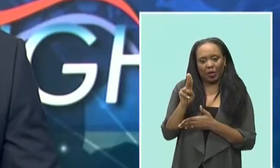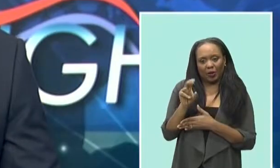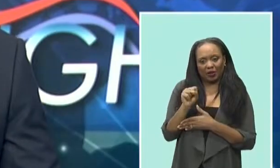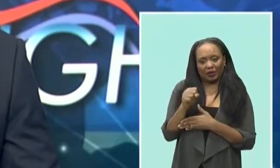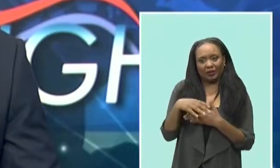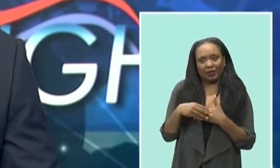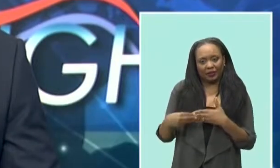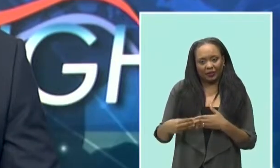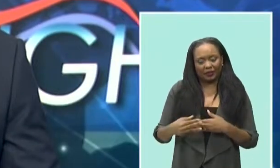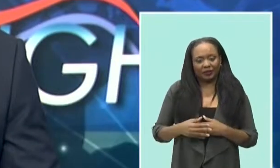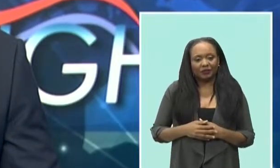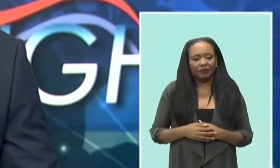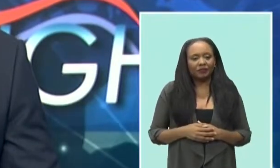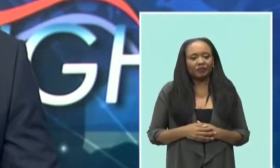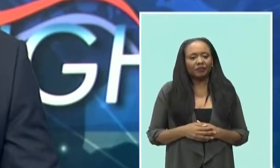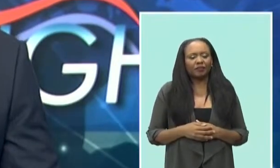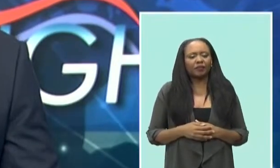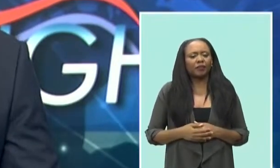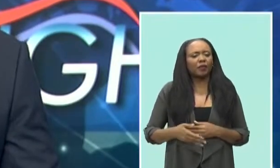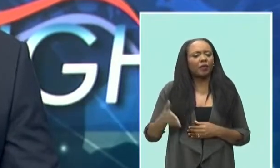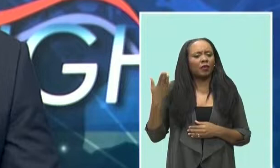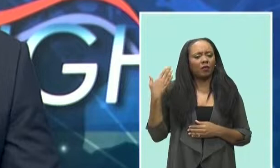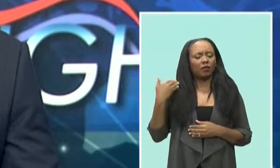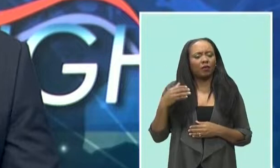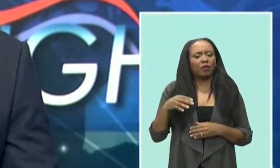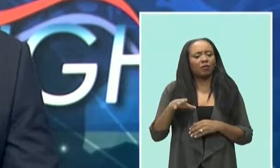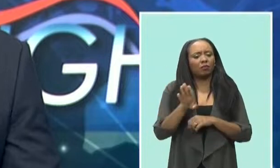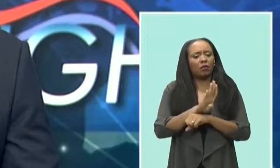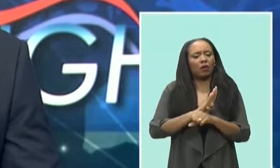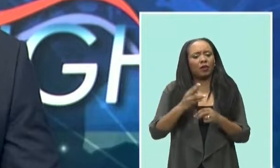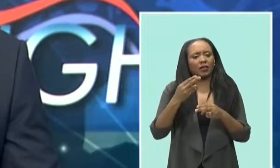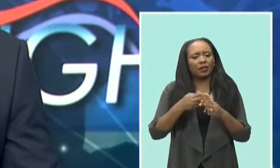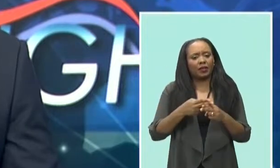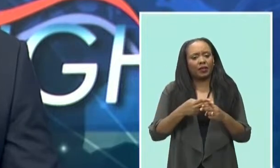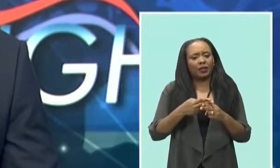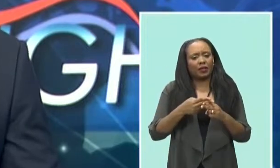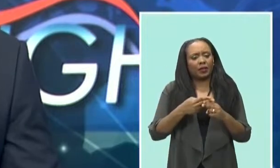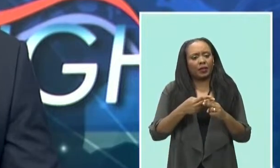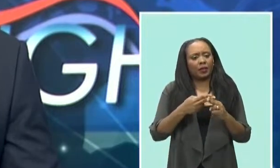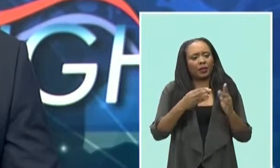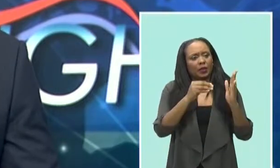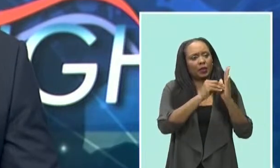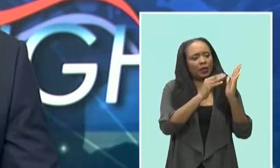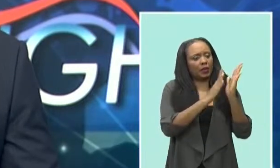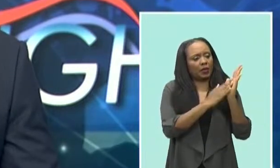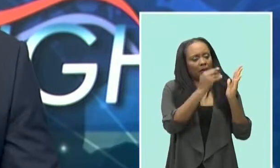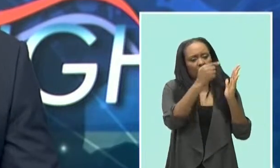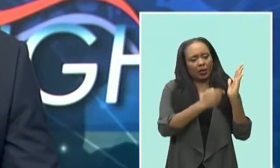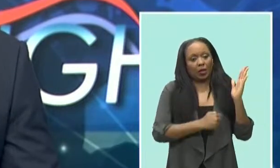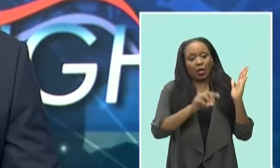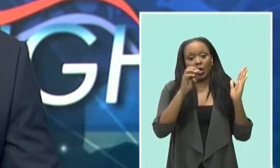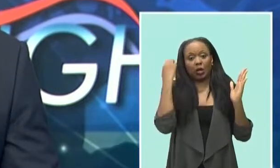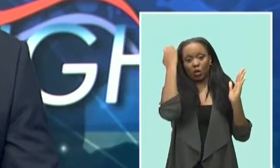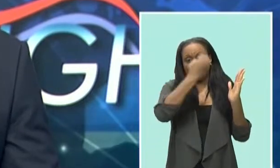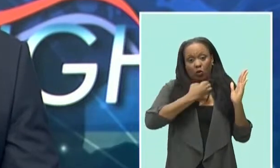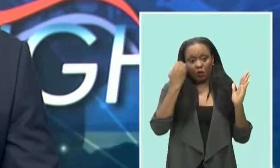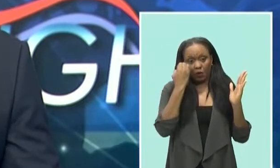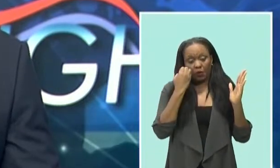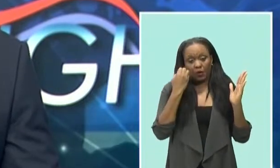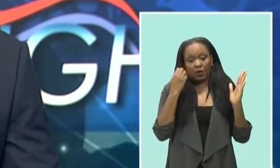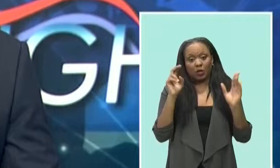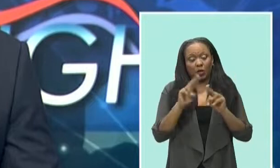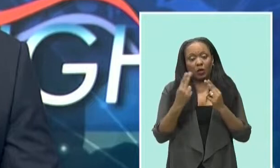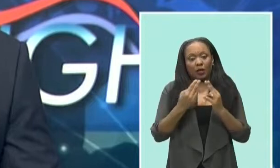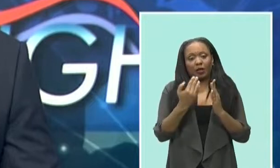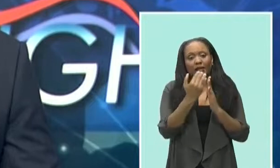Barbados has been taken off of the European Union's blacklist this morning. Prime Minister Mia Amor-Motley says it is a relief, but